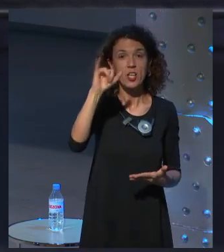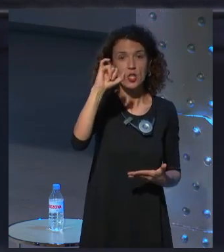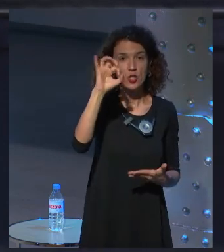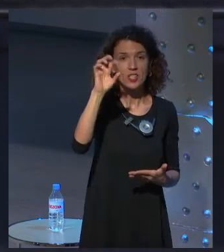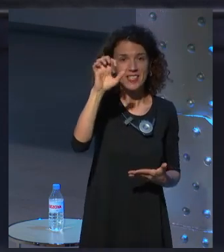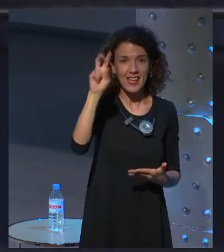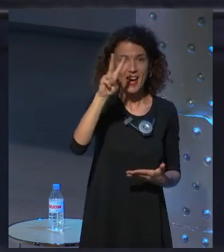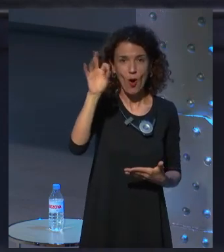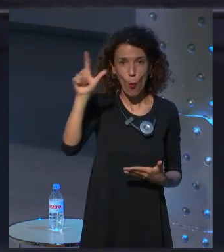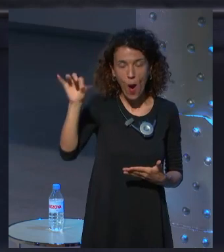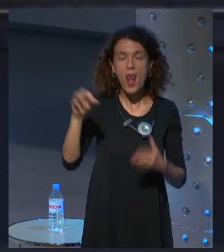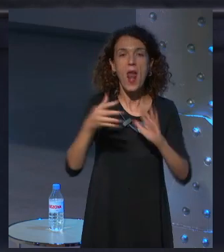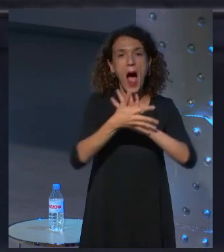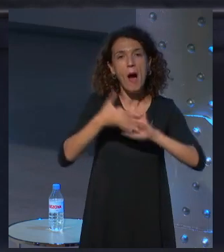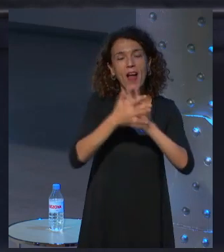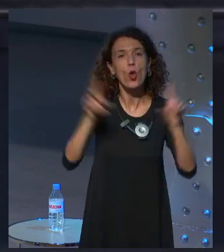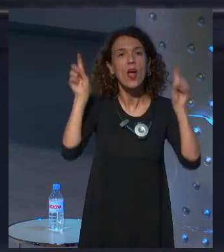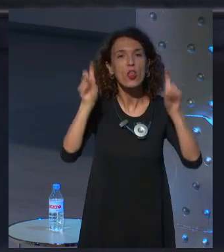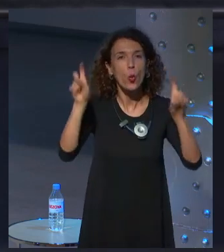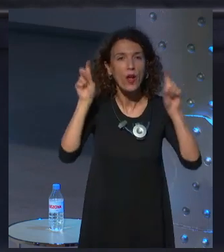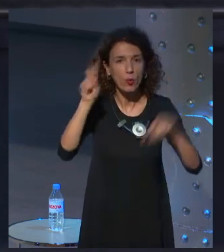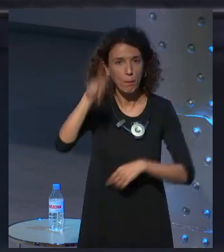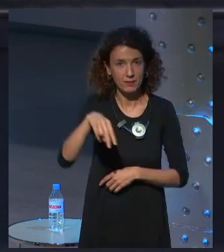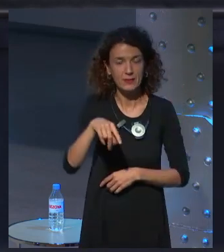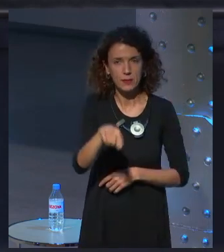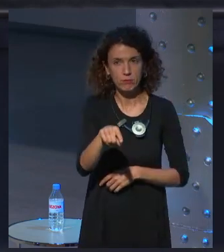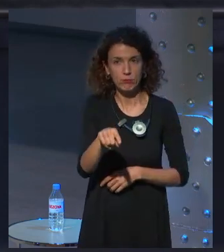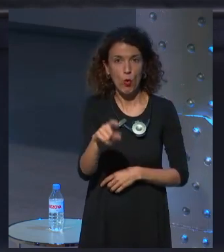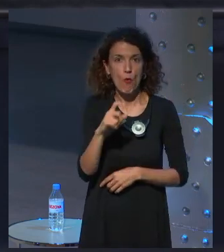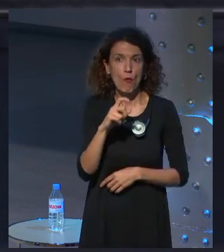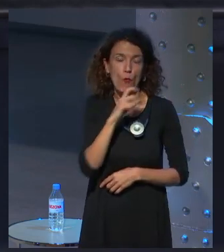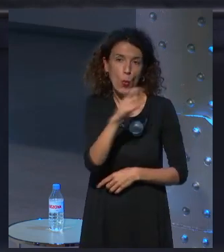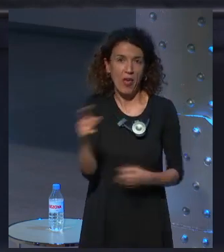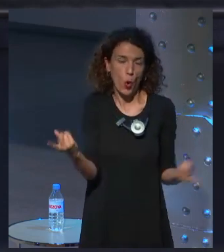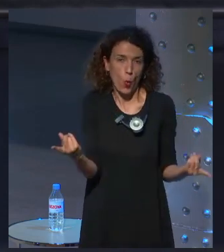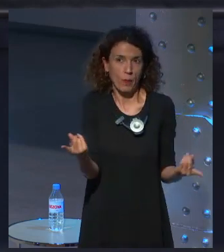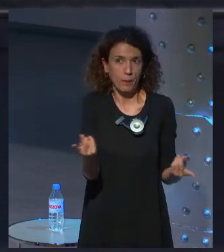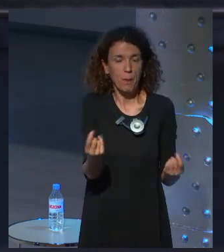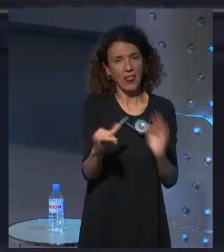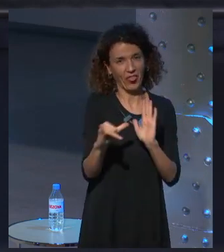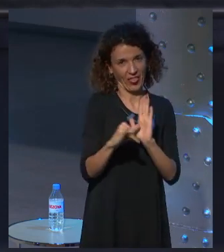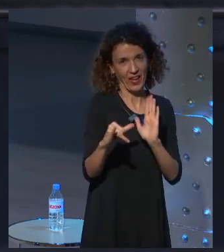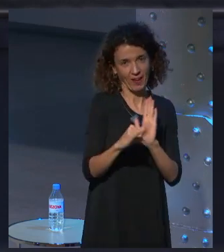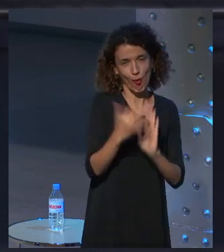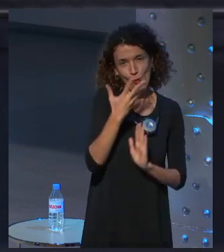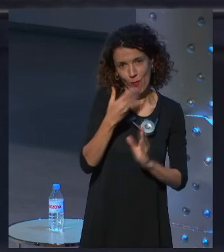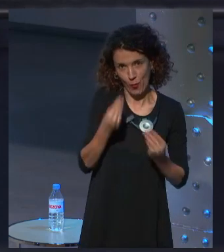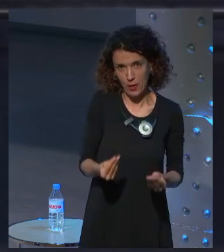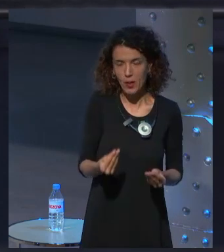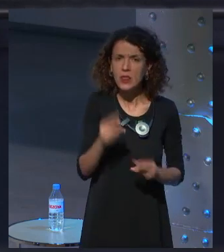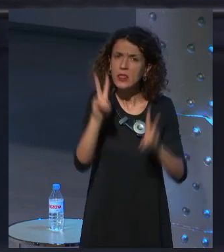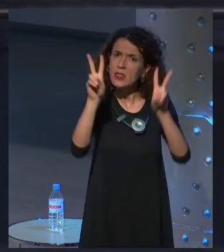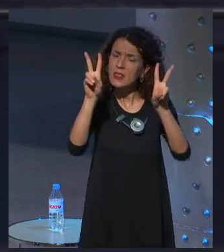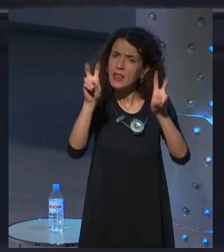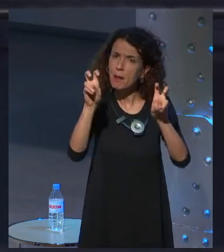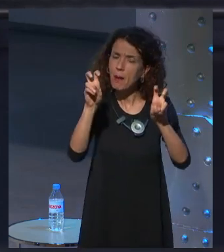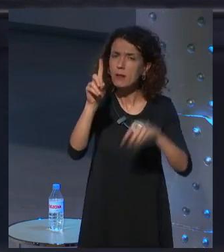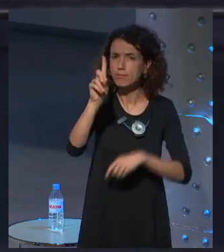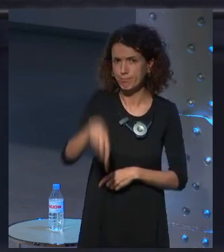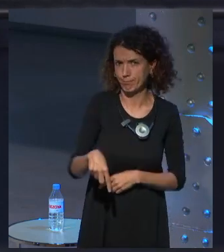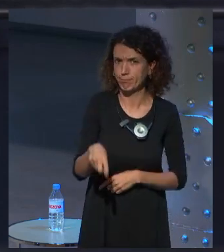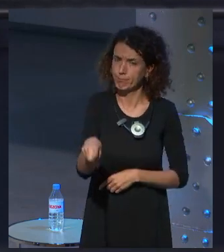quantum computing, and we have today Connie Yowell to talk about education, something that is a little bit closer to us